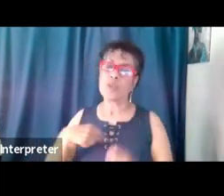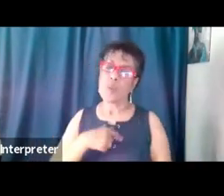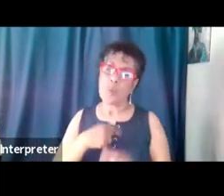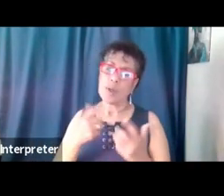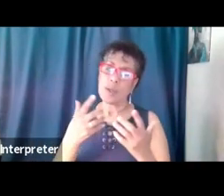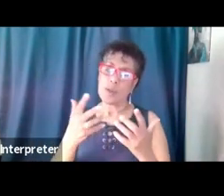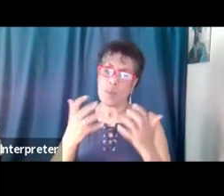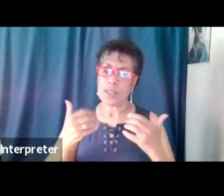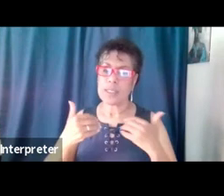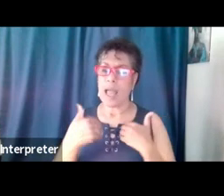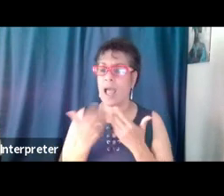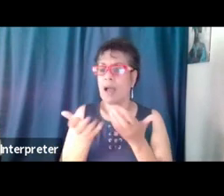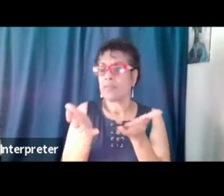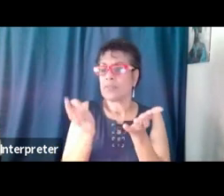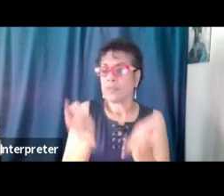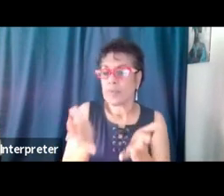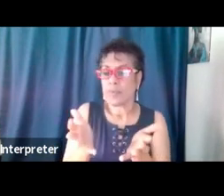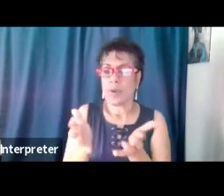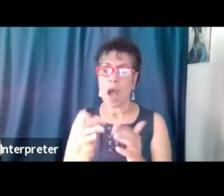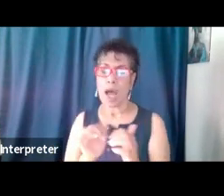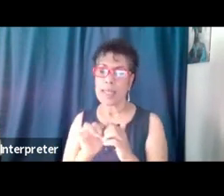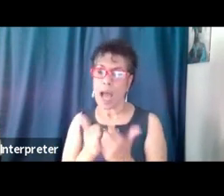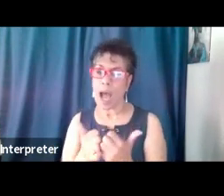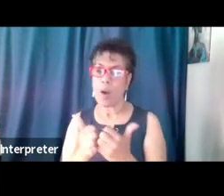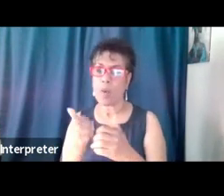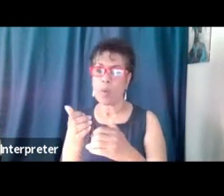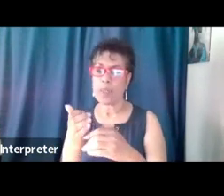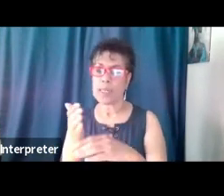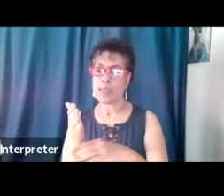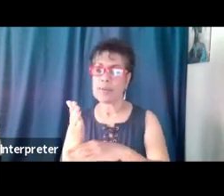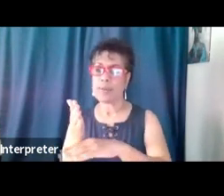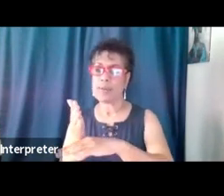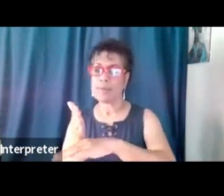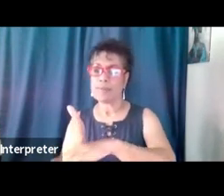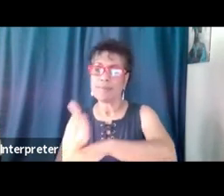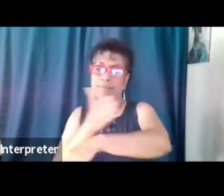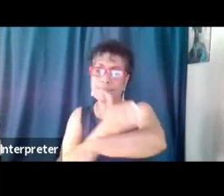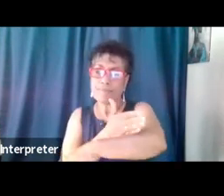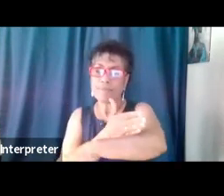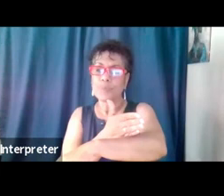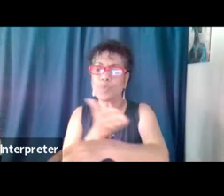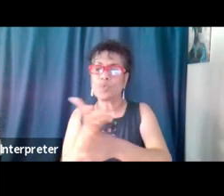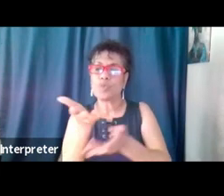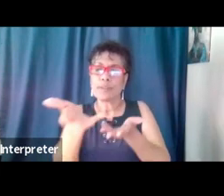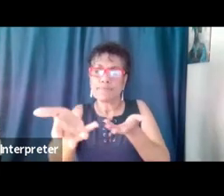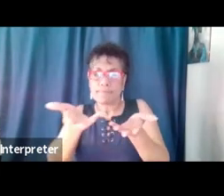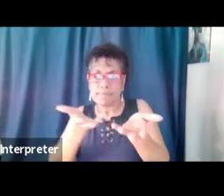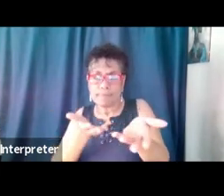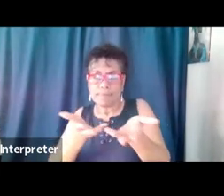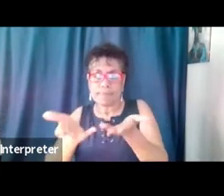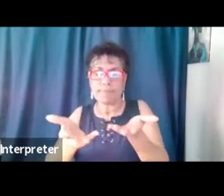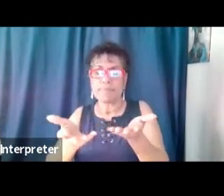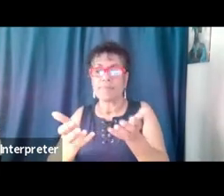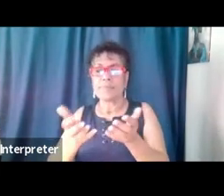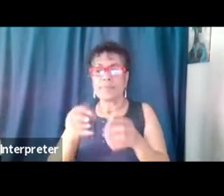have conversations on how we can increase the conversations and the equity in both of